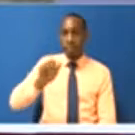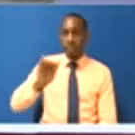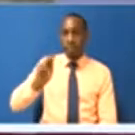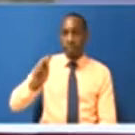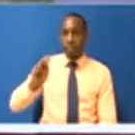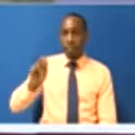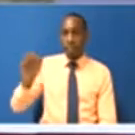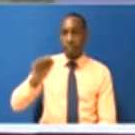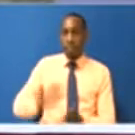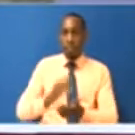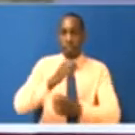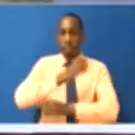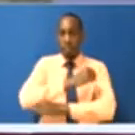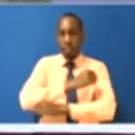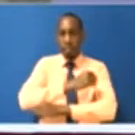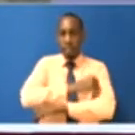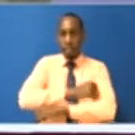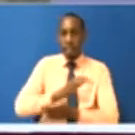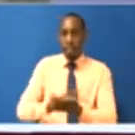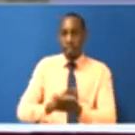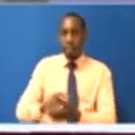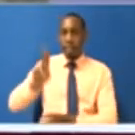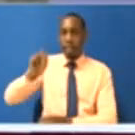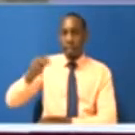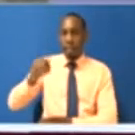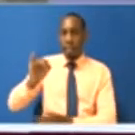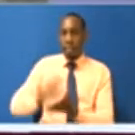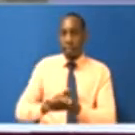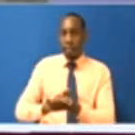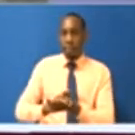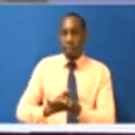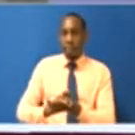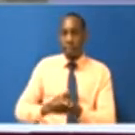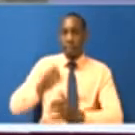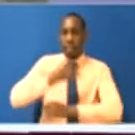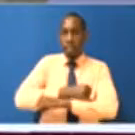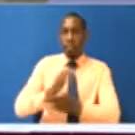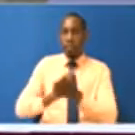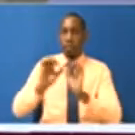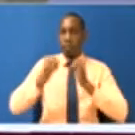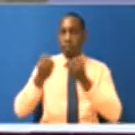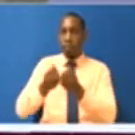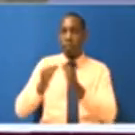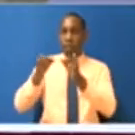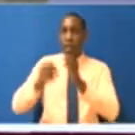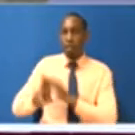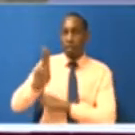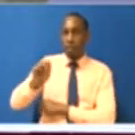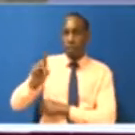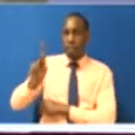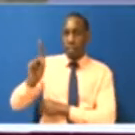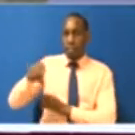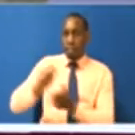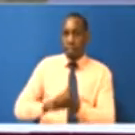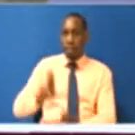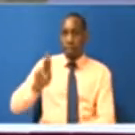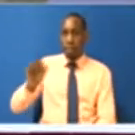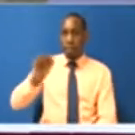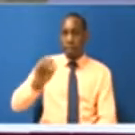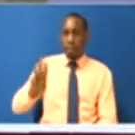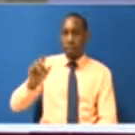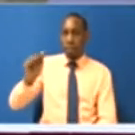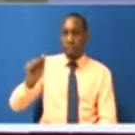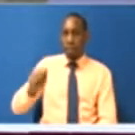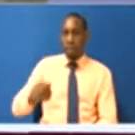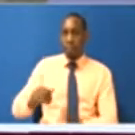kenya daima nhif or koatumi the institute of social accountability undp usawa agenda and